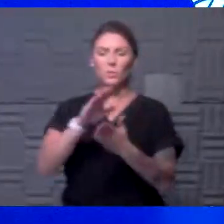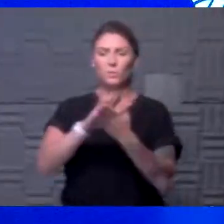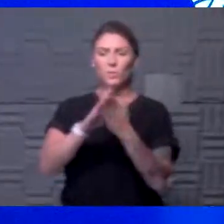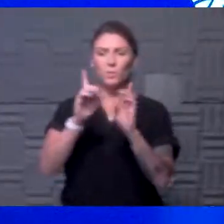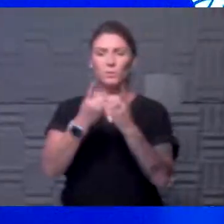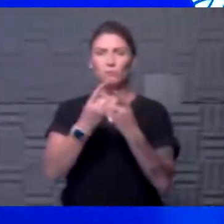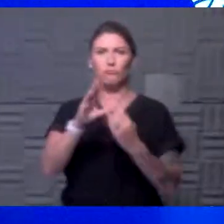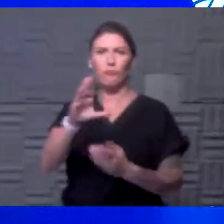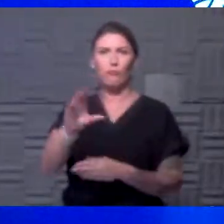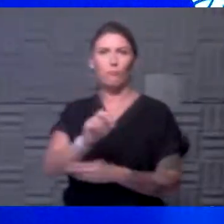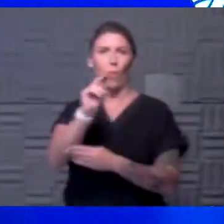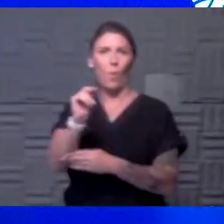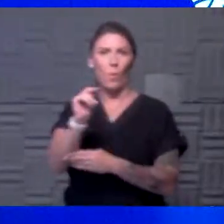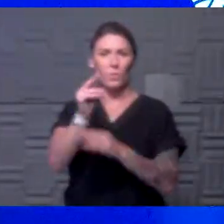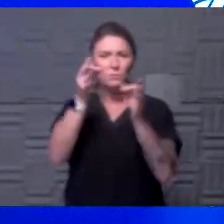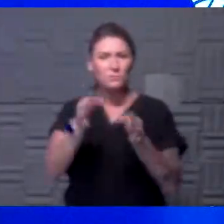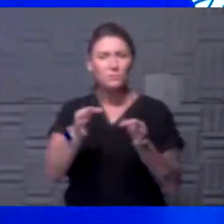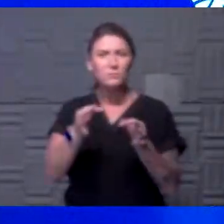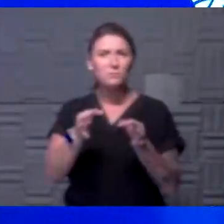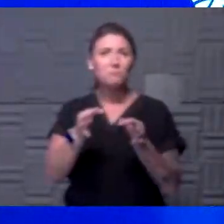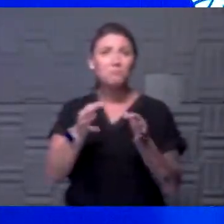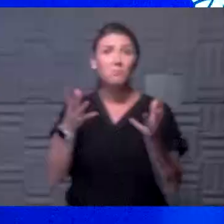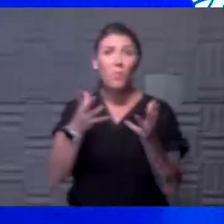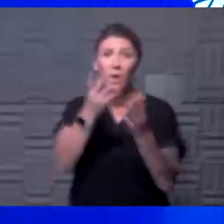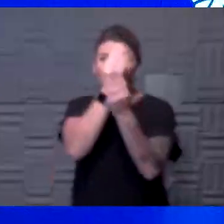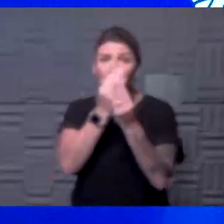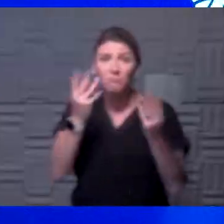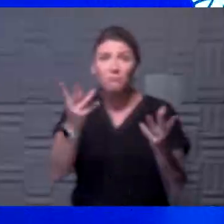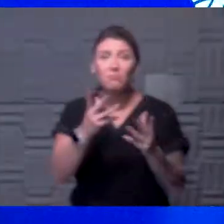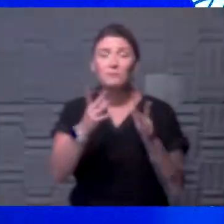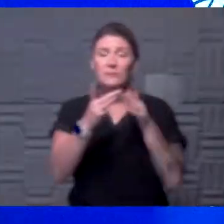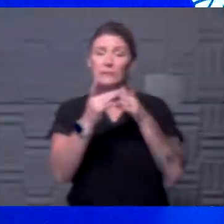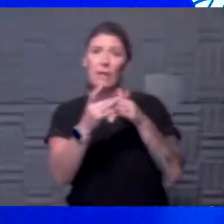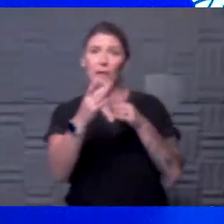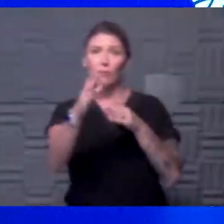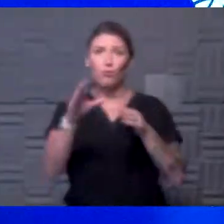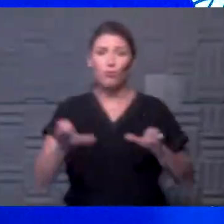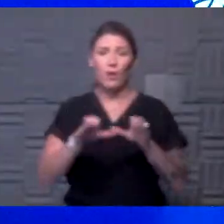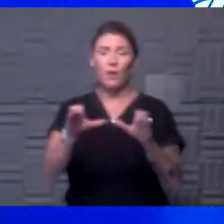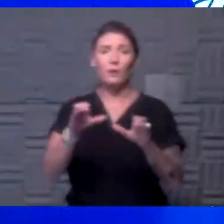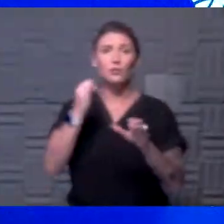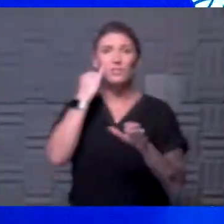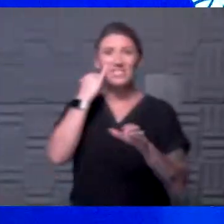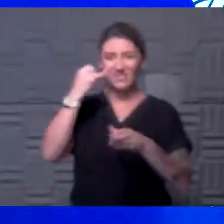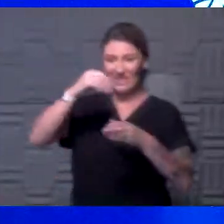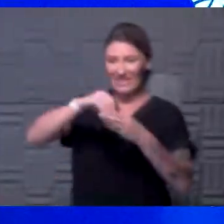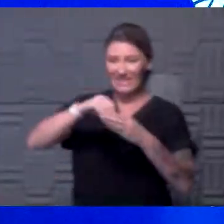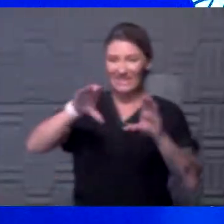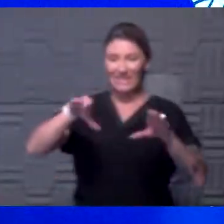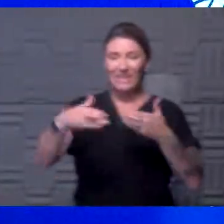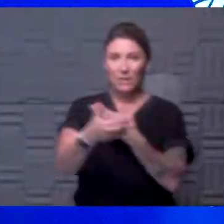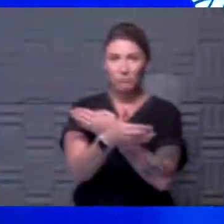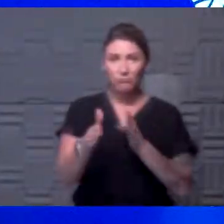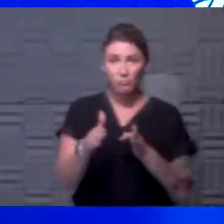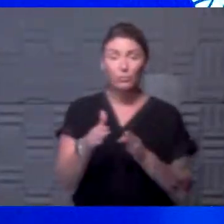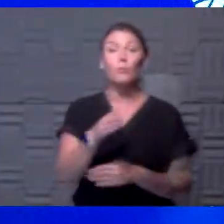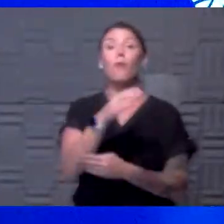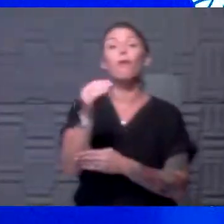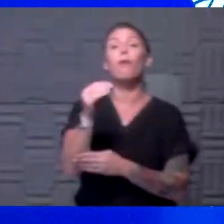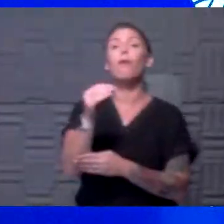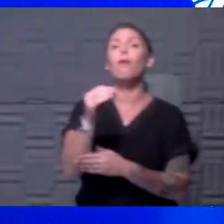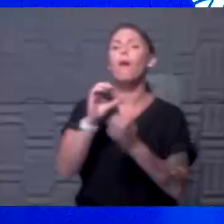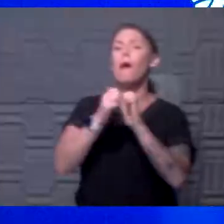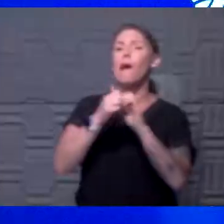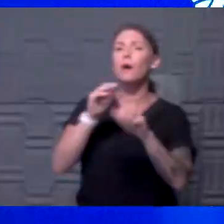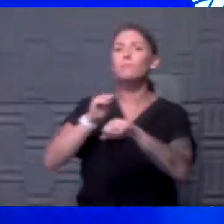making their own calls, what would you tell them to guide their actions if they're going to be in class And how do